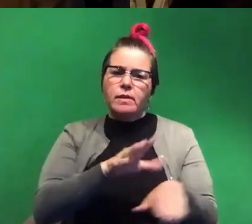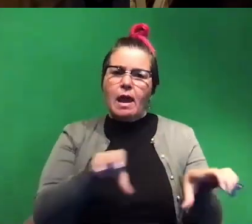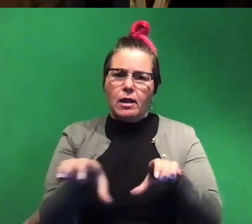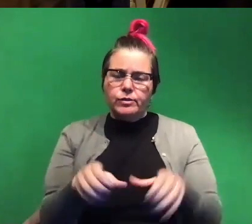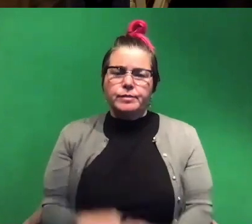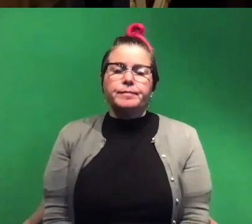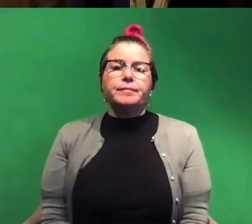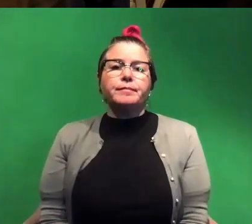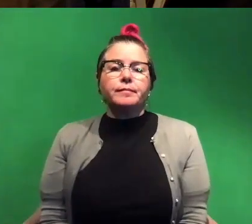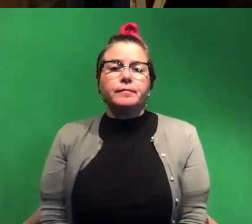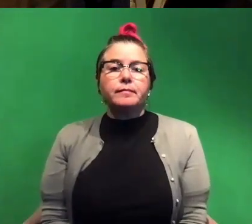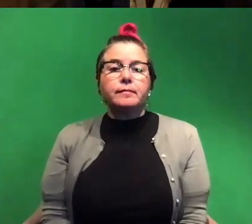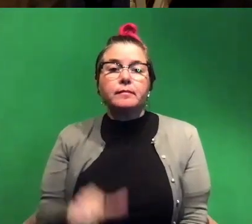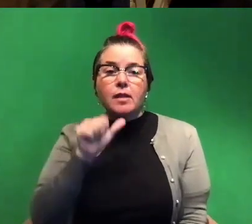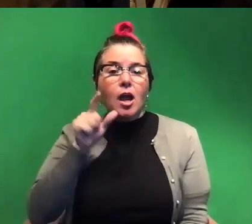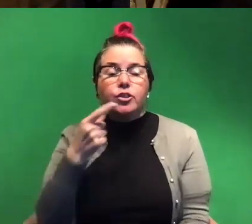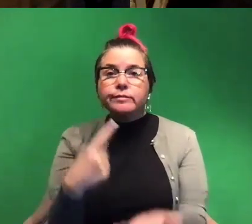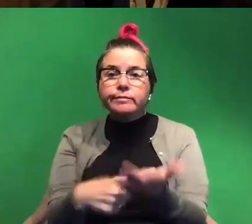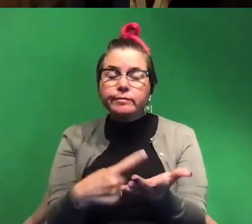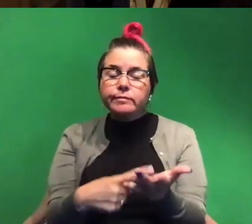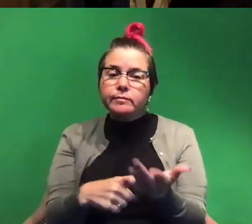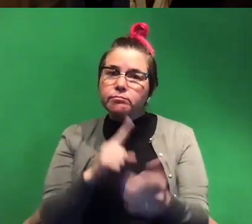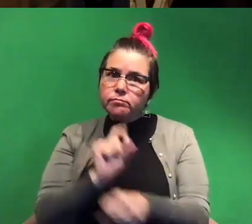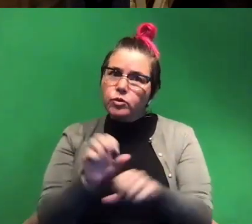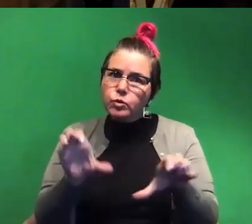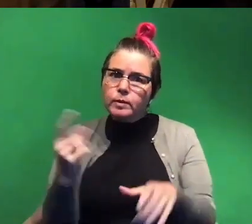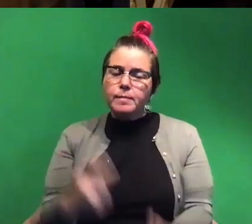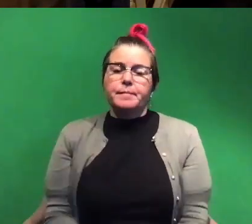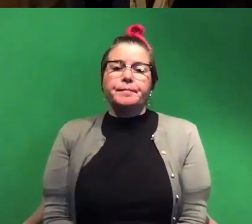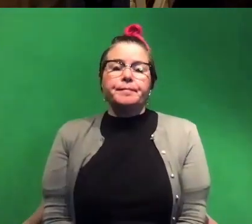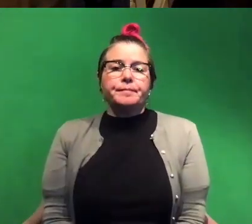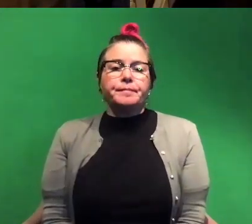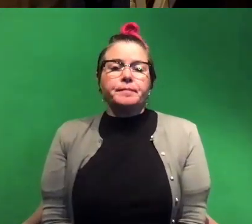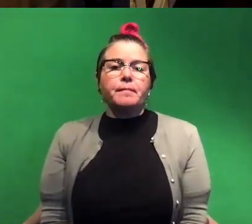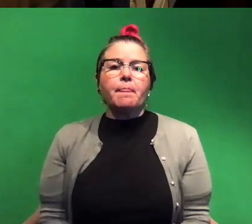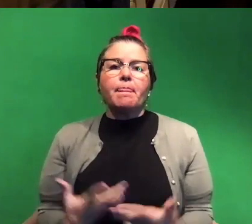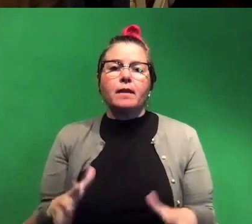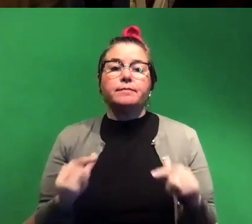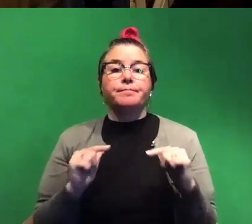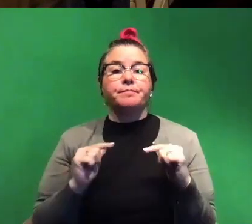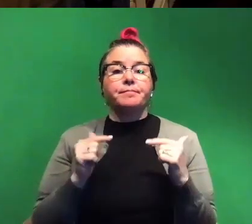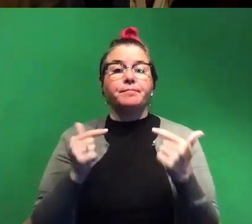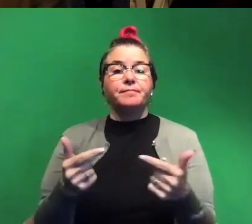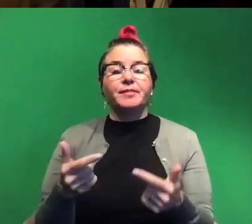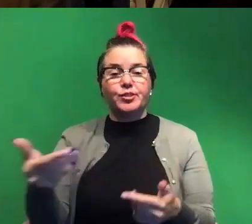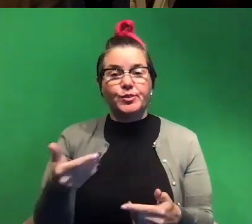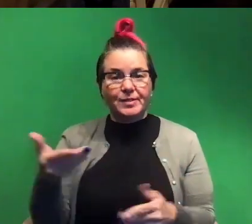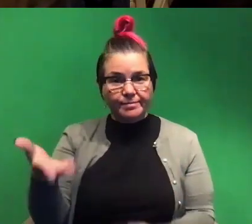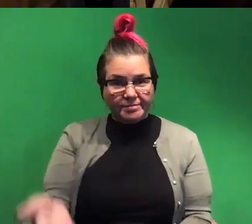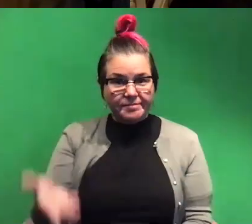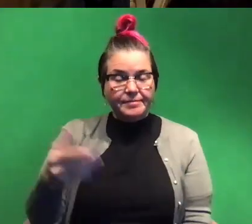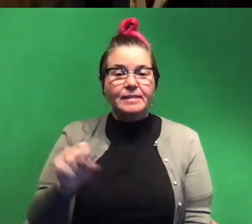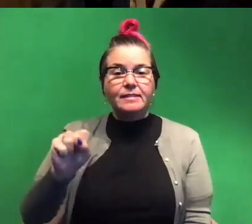And not just talking about it. So that's it for me. Let's introduce our guest today,